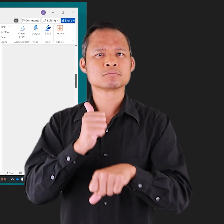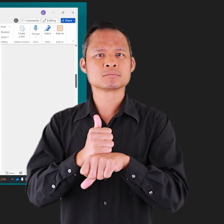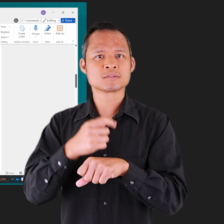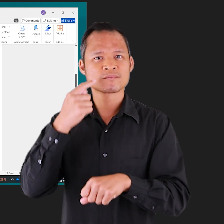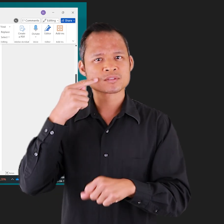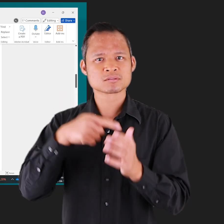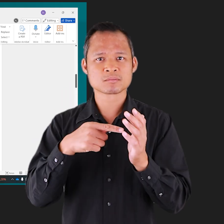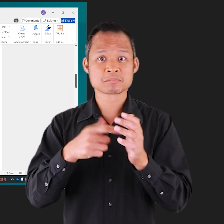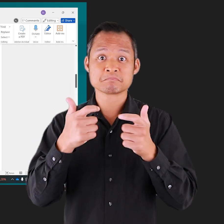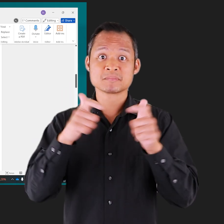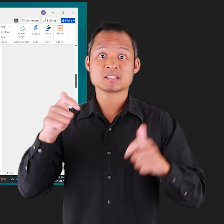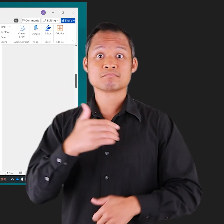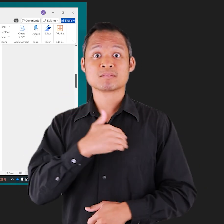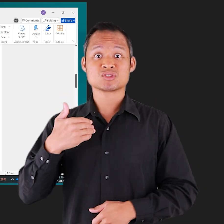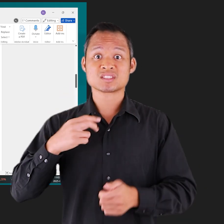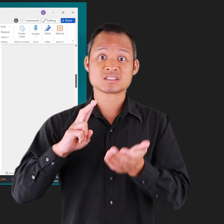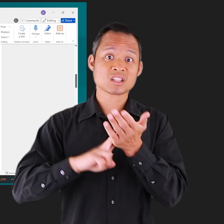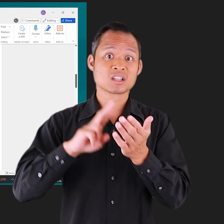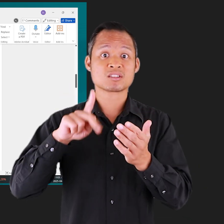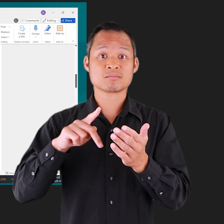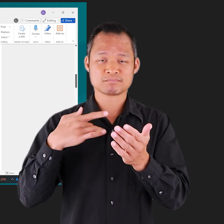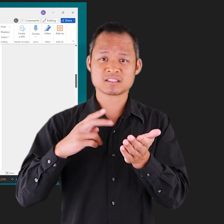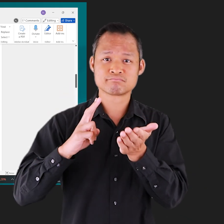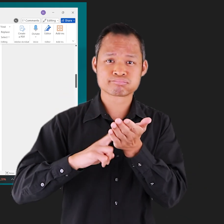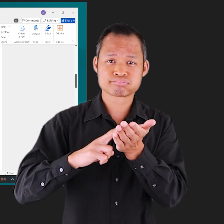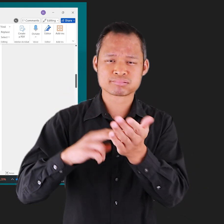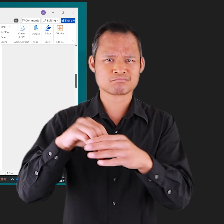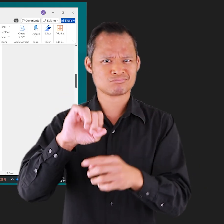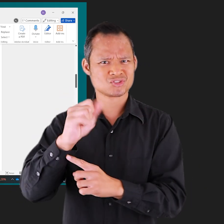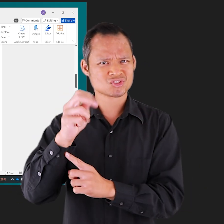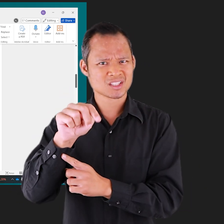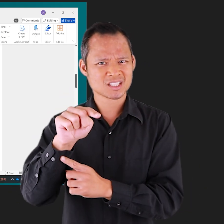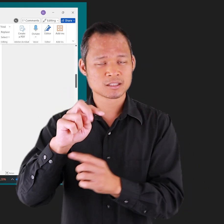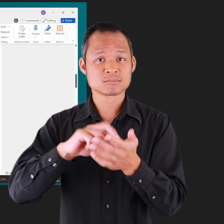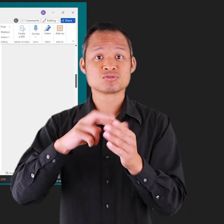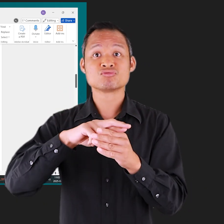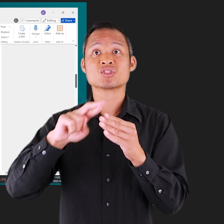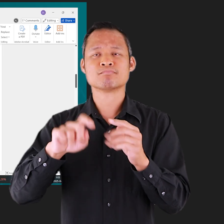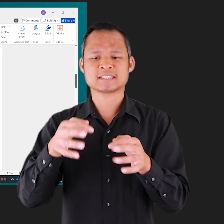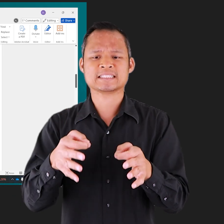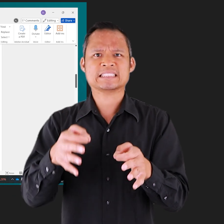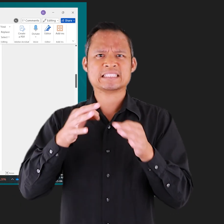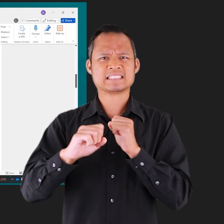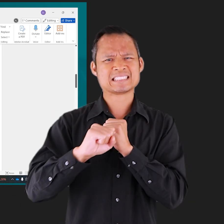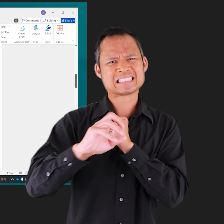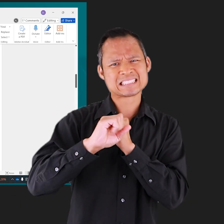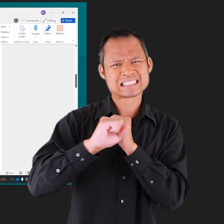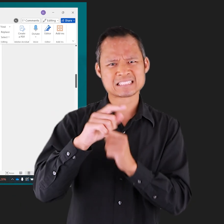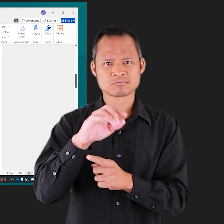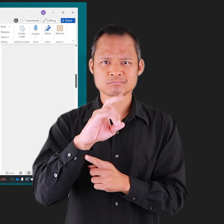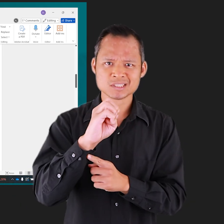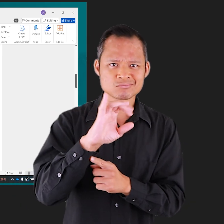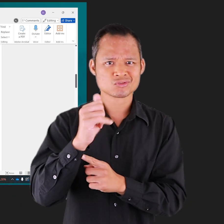major marketing initiatives. In this example, the biggest membership sign-up happens in January, and as a consequence, they would